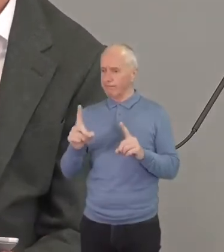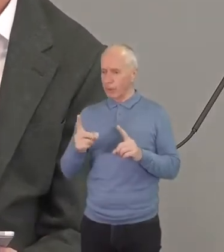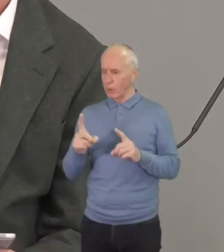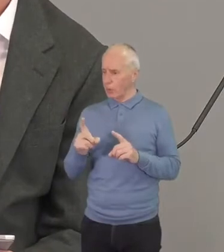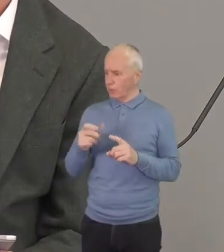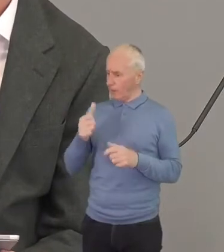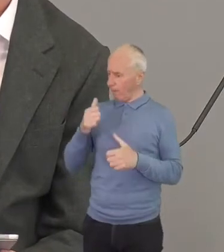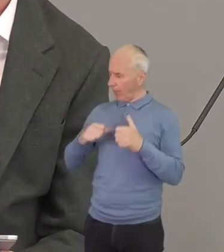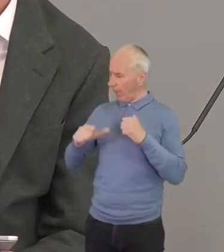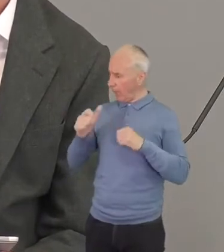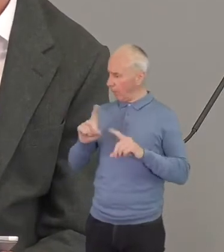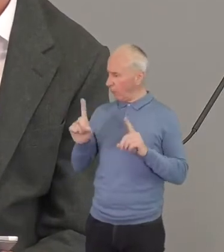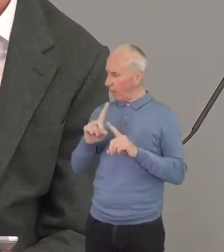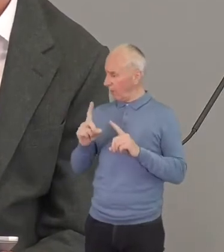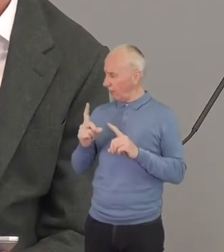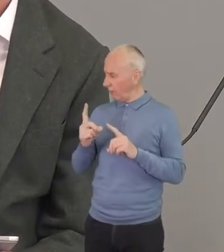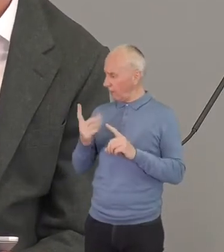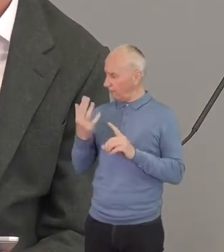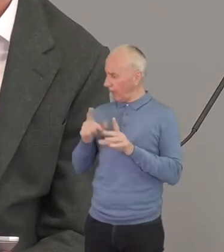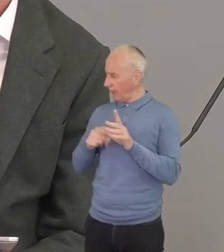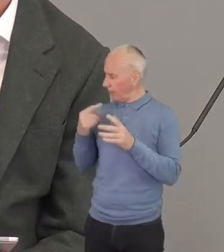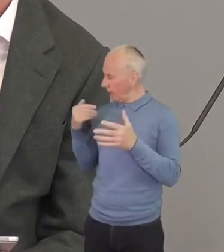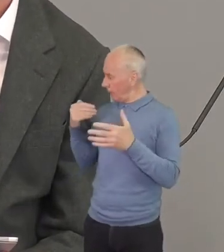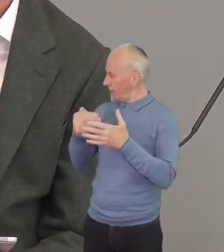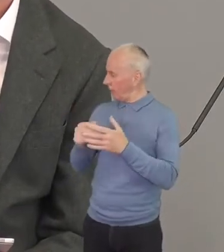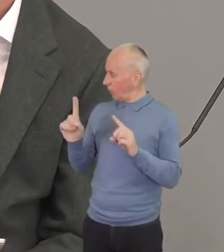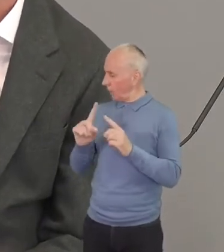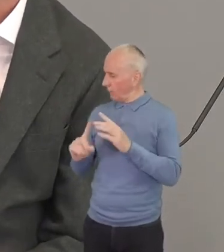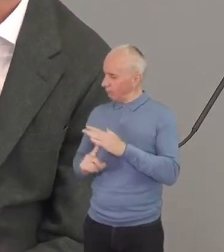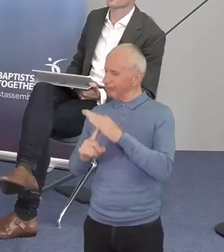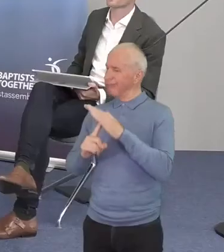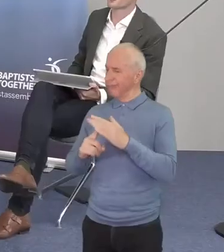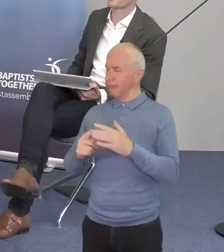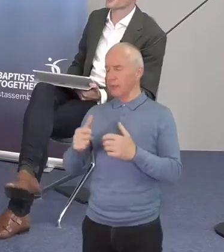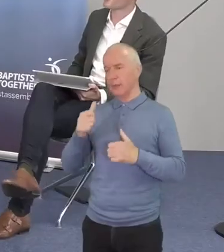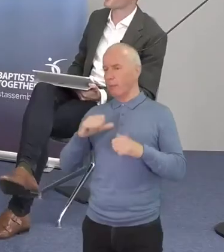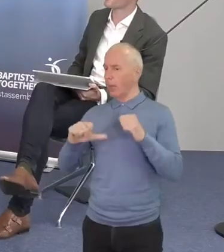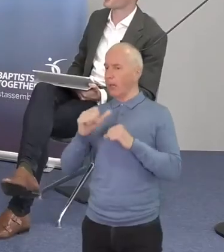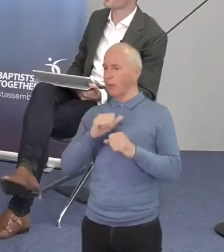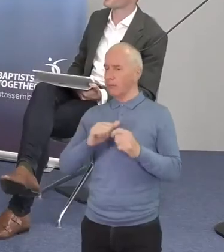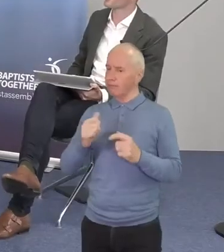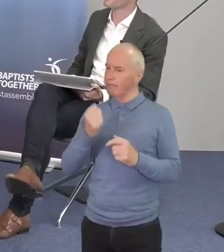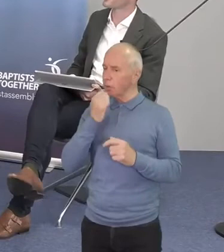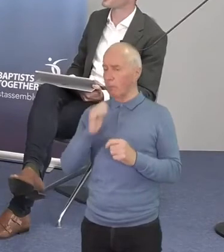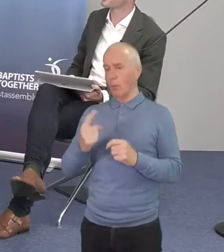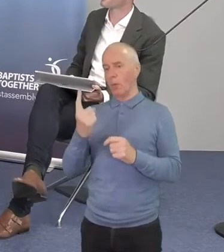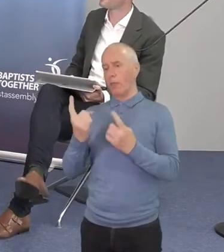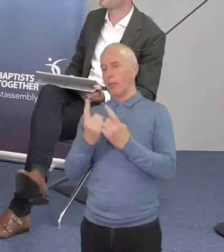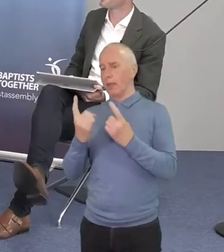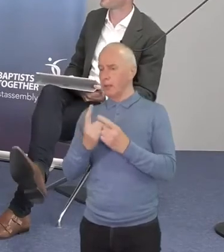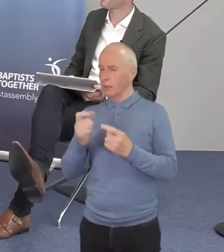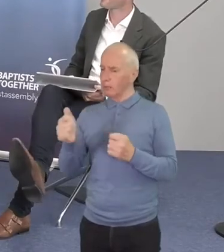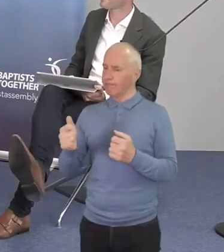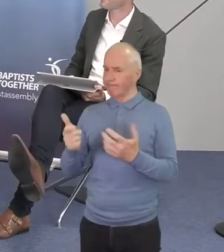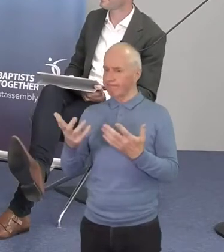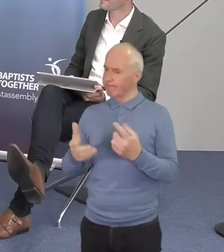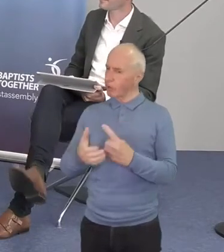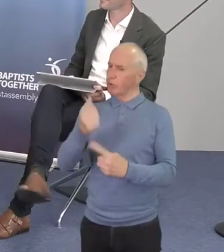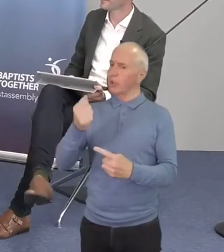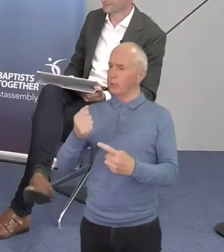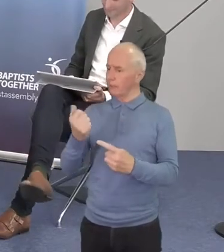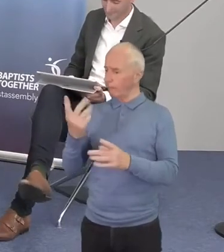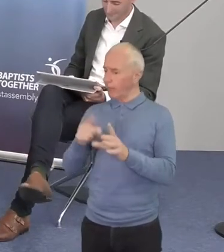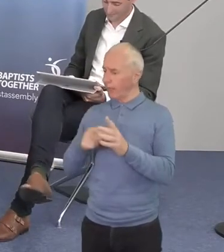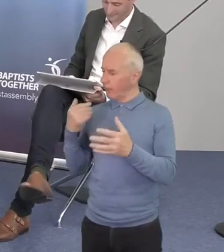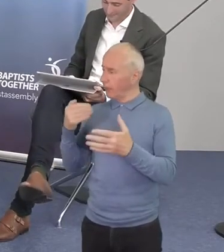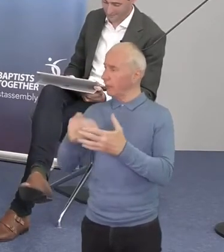last 5 years? And let me pass that question over to Kang-san. What are you most proud of from the last 5 years? I think